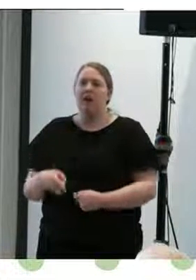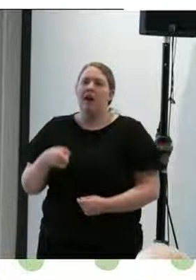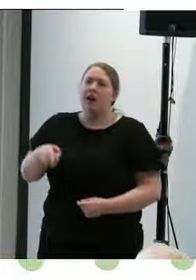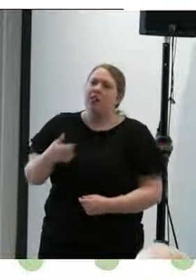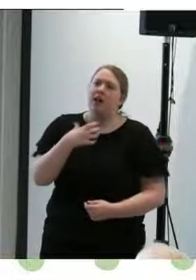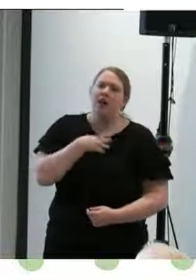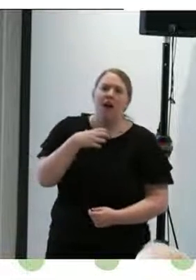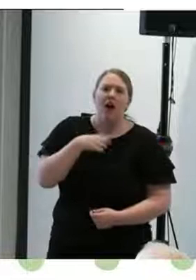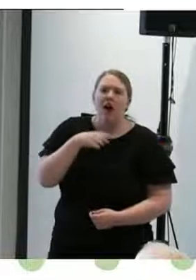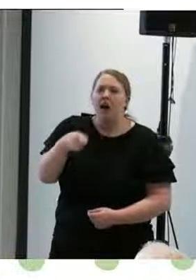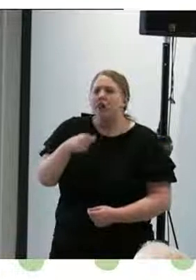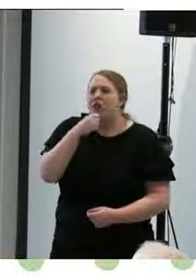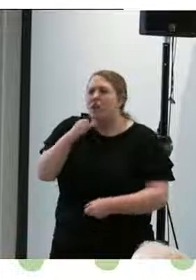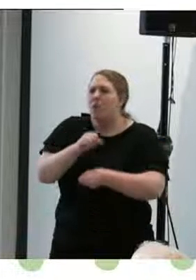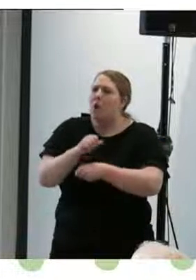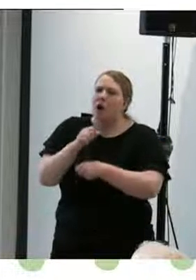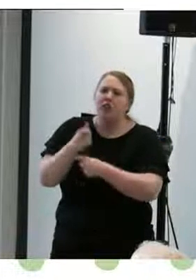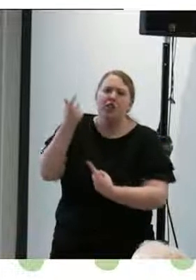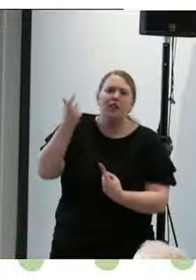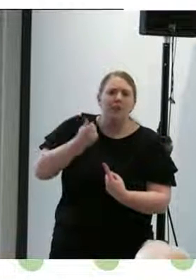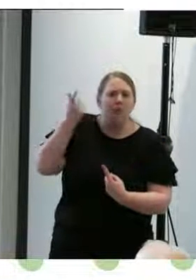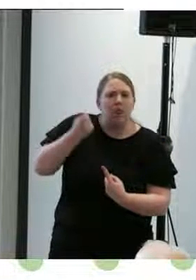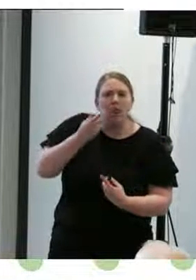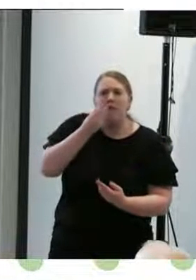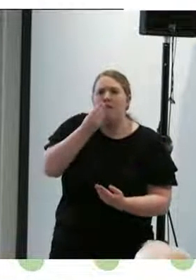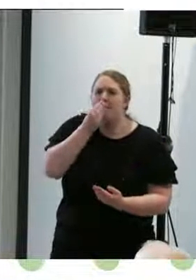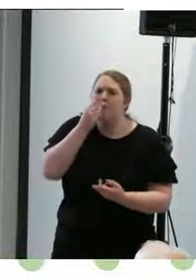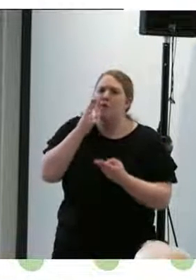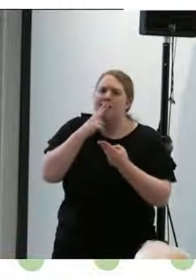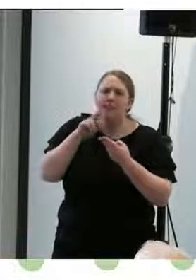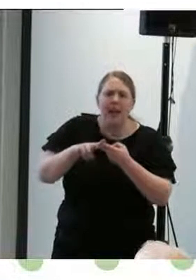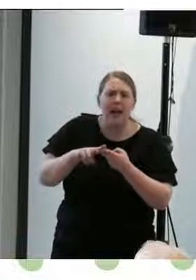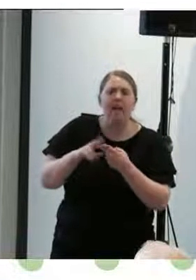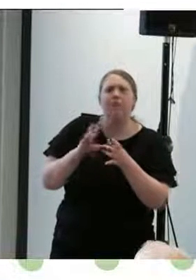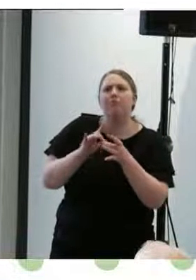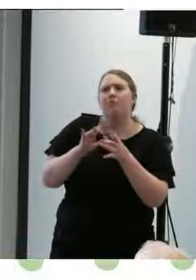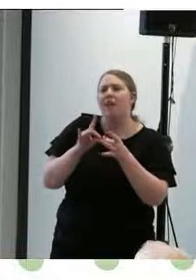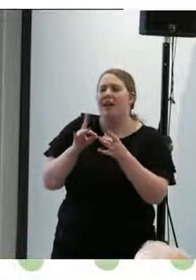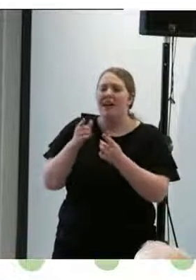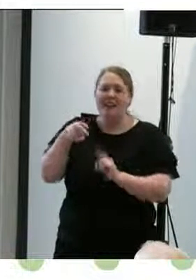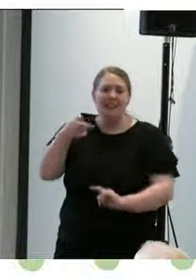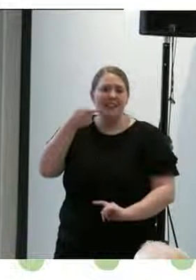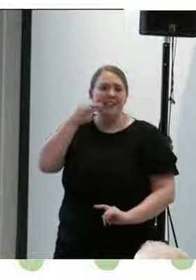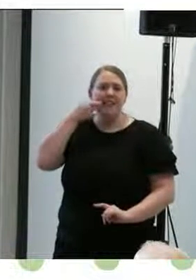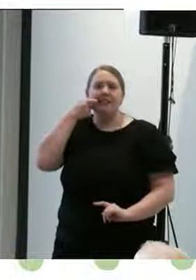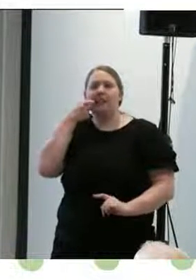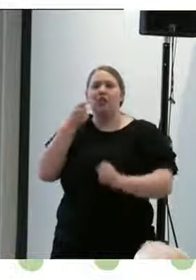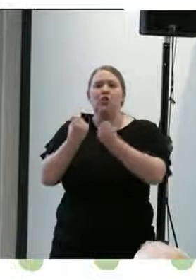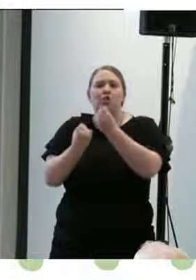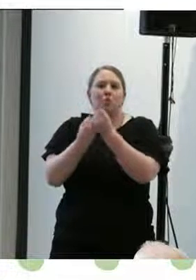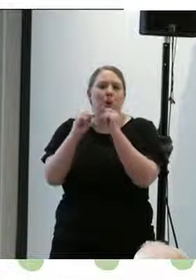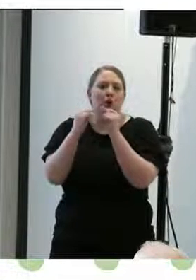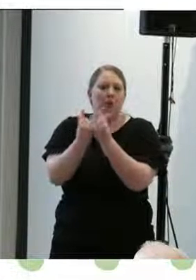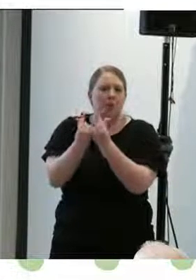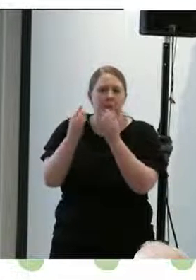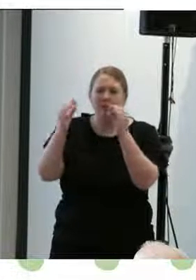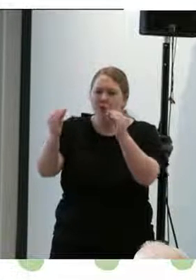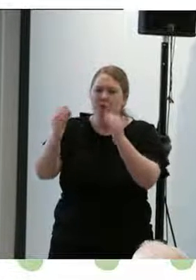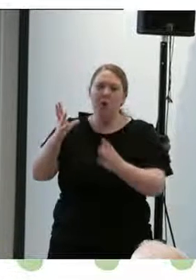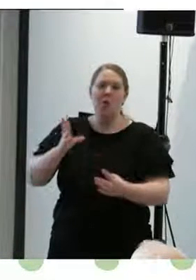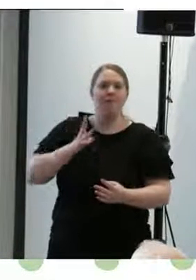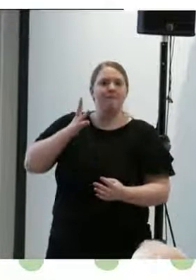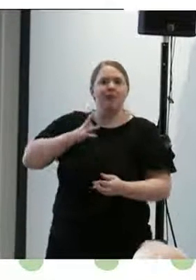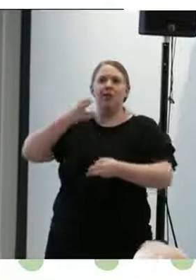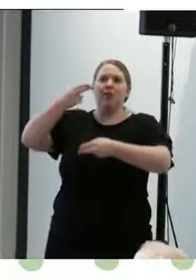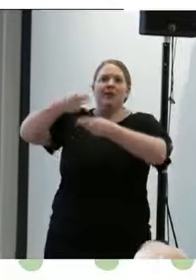and she never works. And interestingly, we're at this addiction support group. It doesn't have any official title. It's just a little sign on the